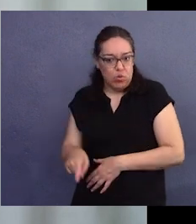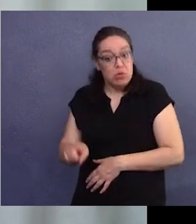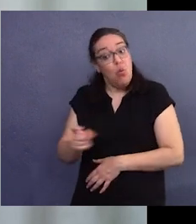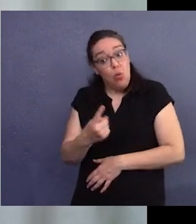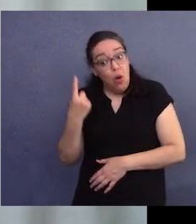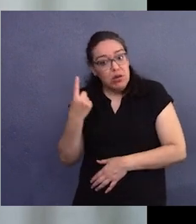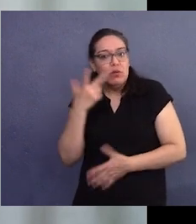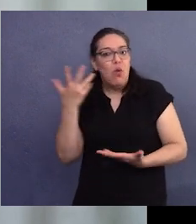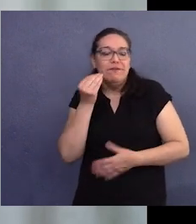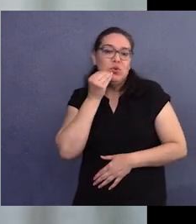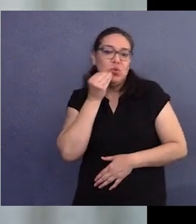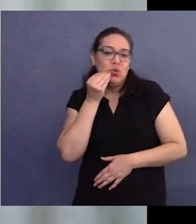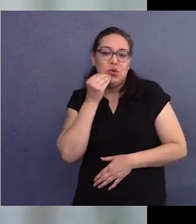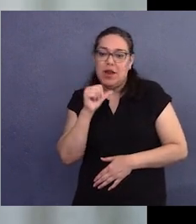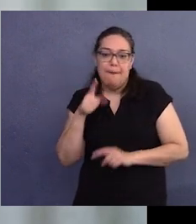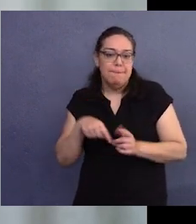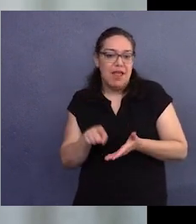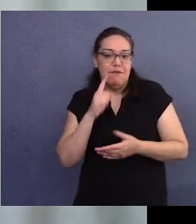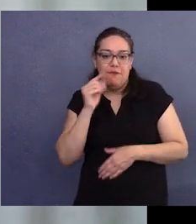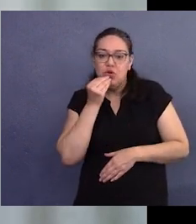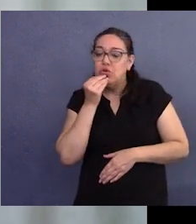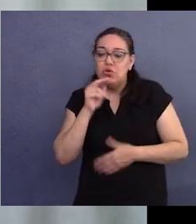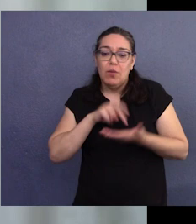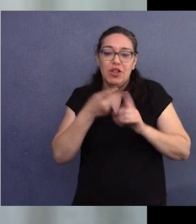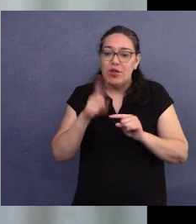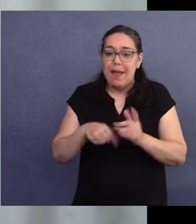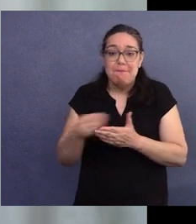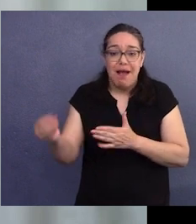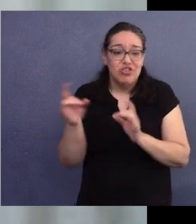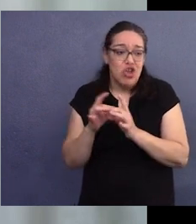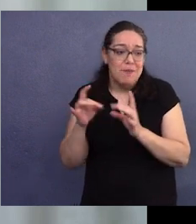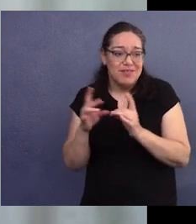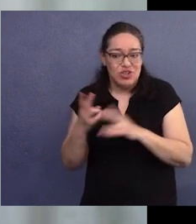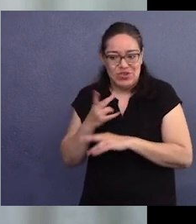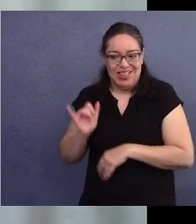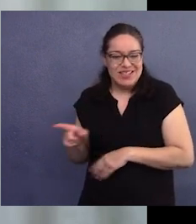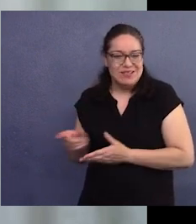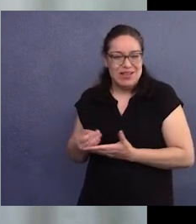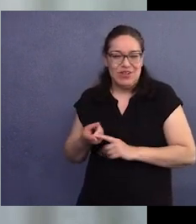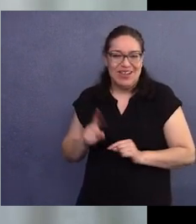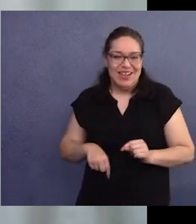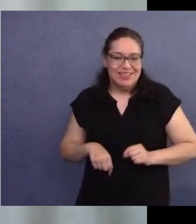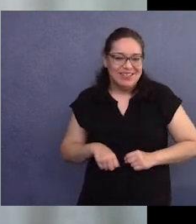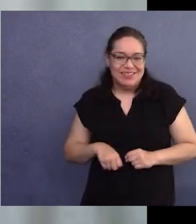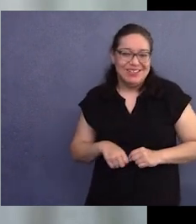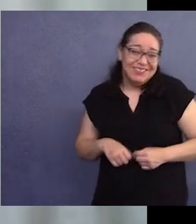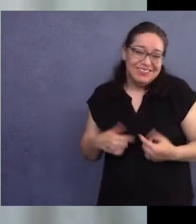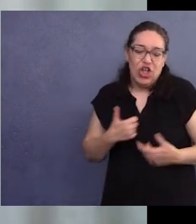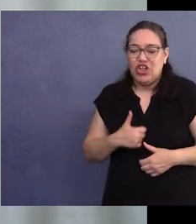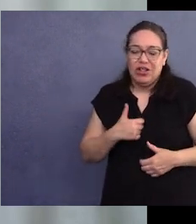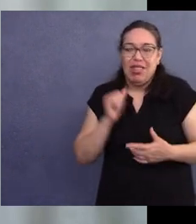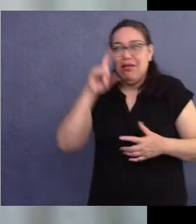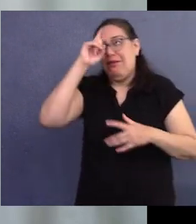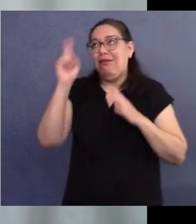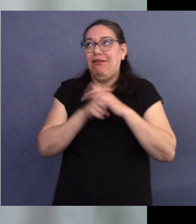food. So you cannot technically buy people Starbucks with this grant money. Sorry, that's what